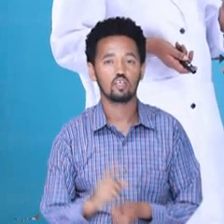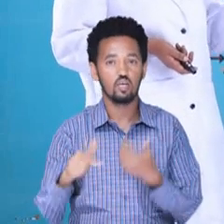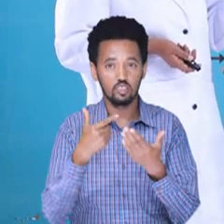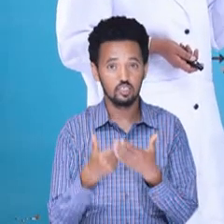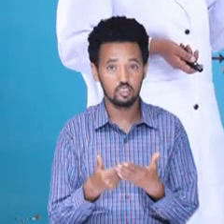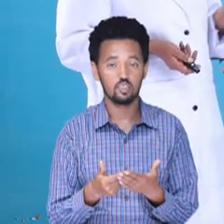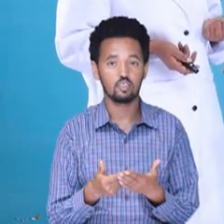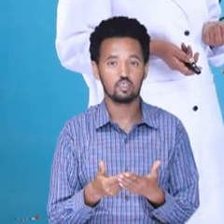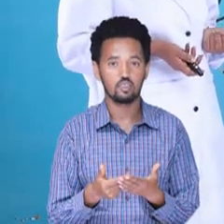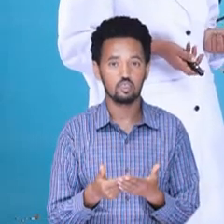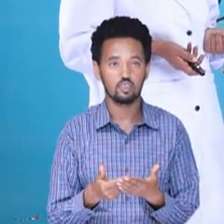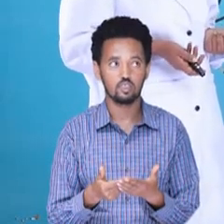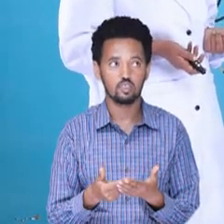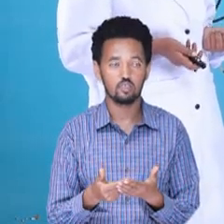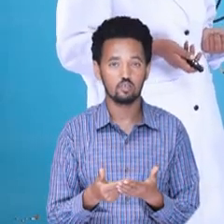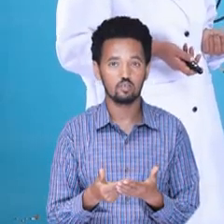This type of,